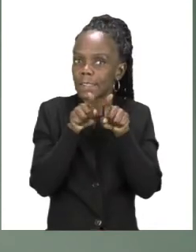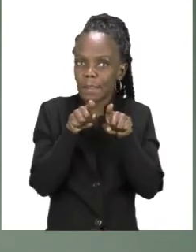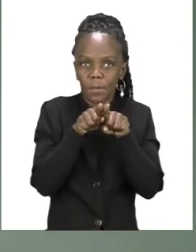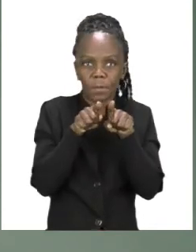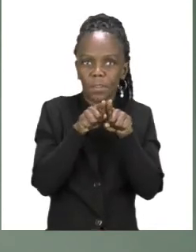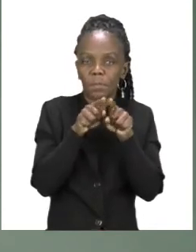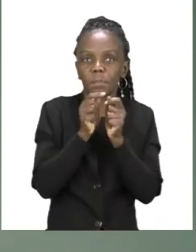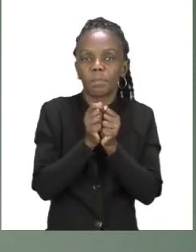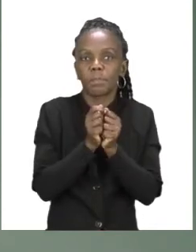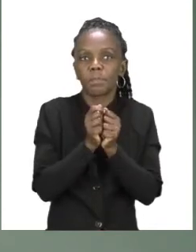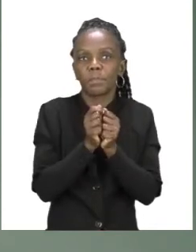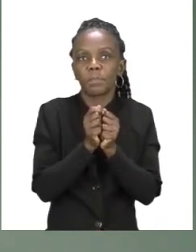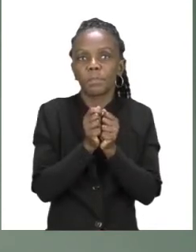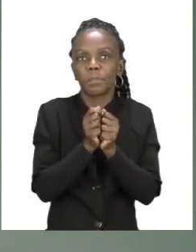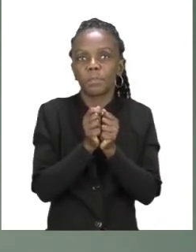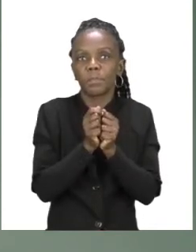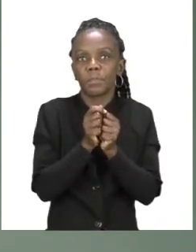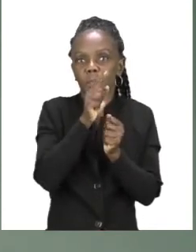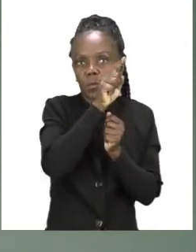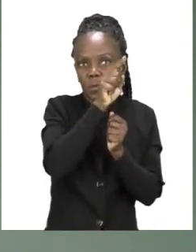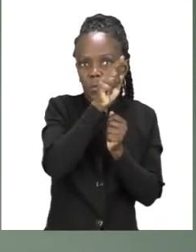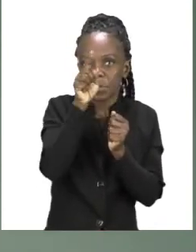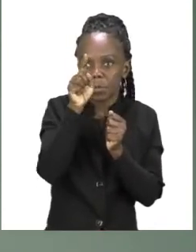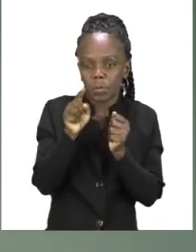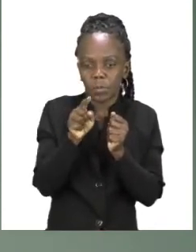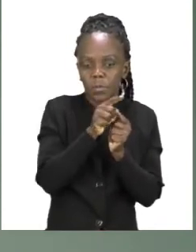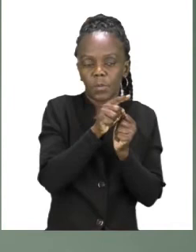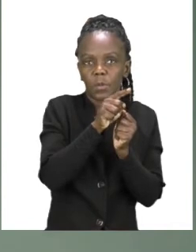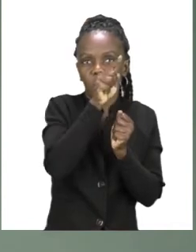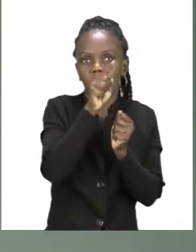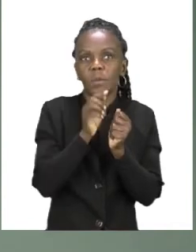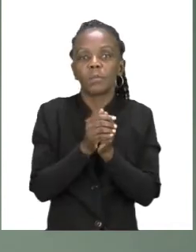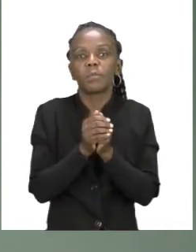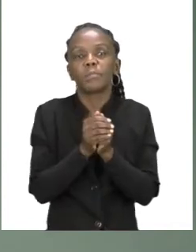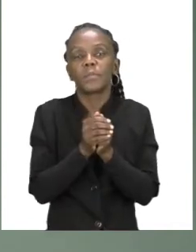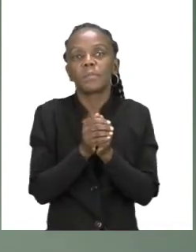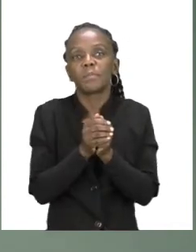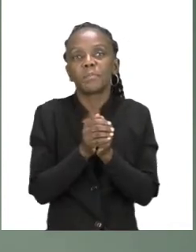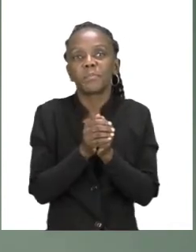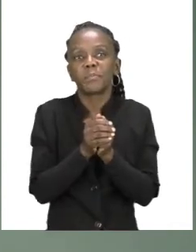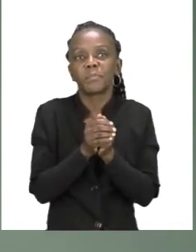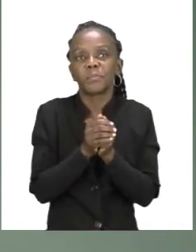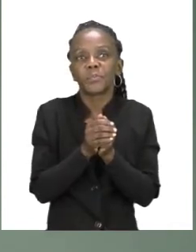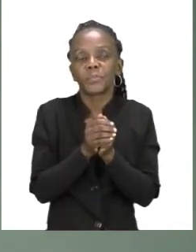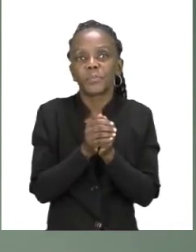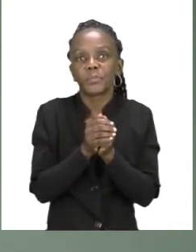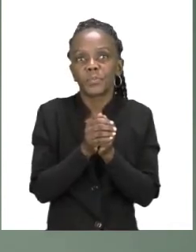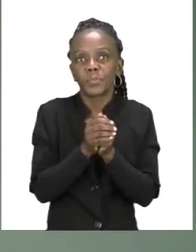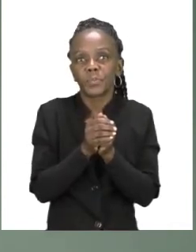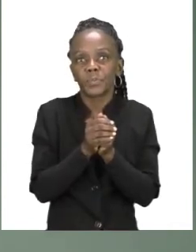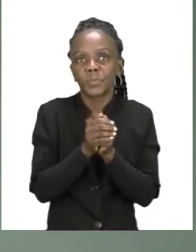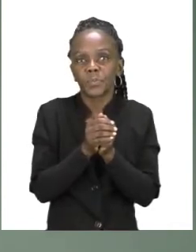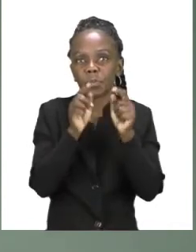one. This square is the same as this square, where the sides